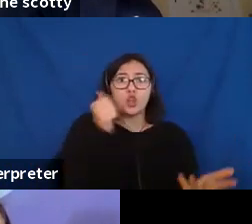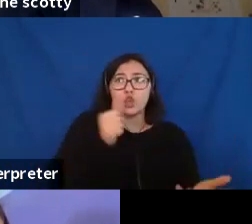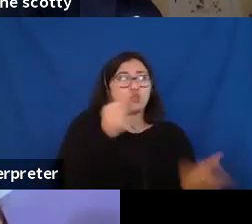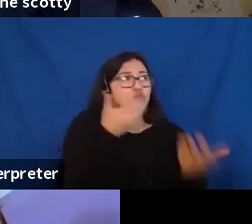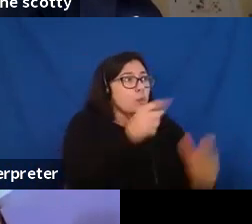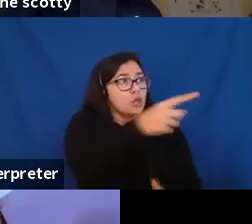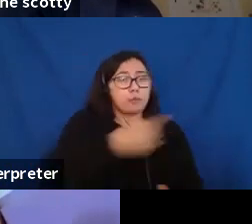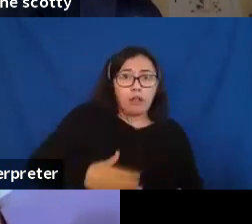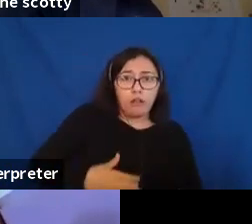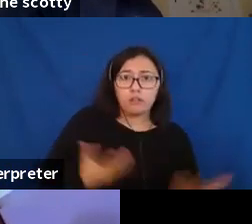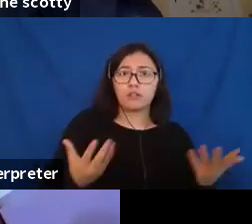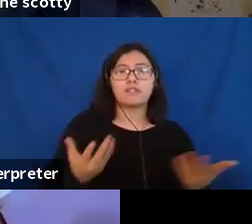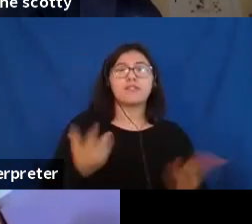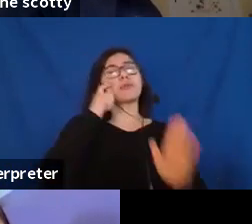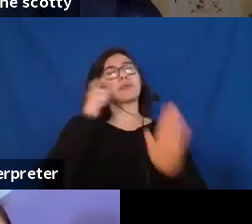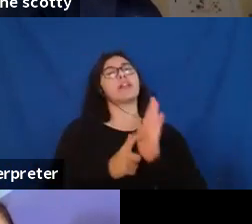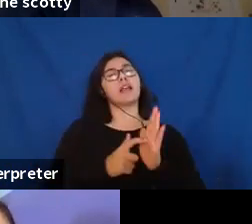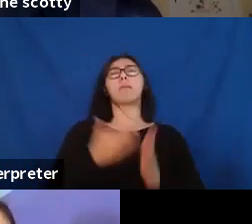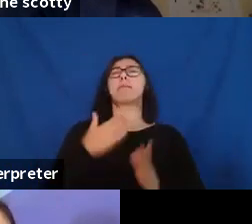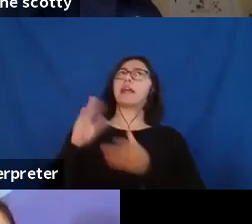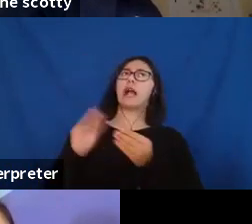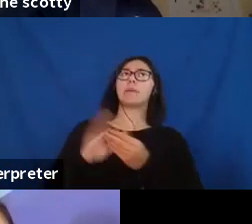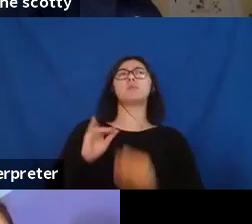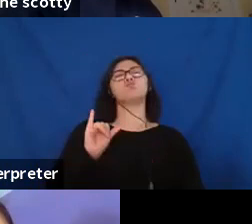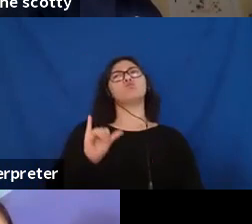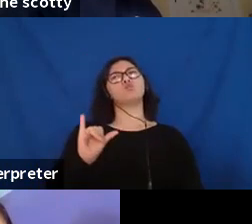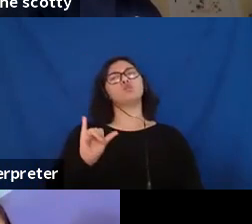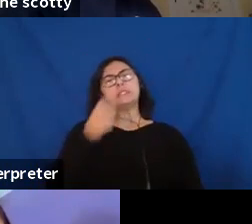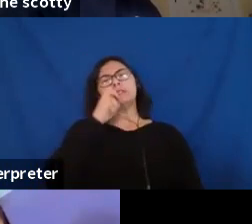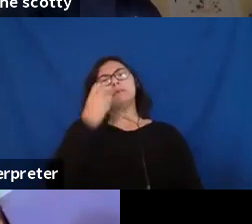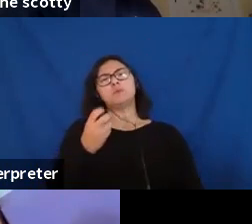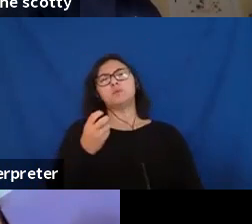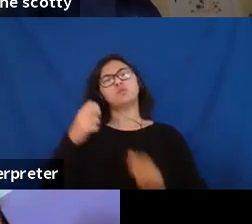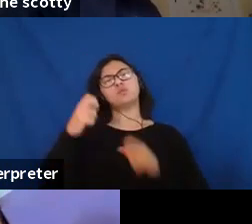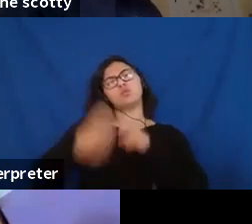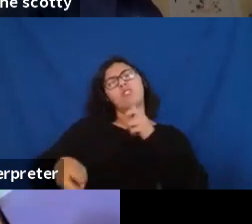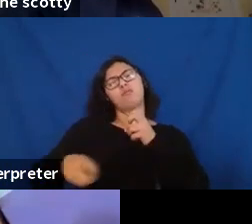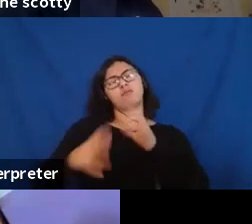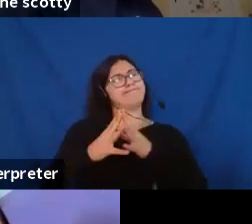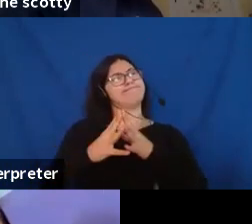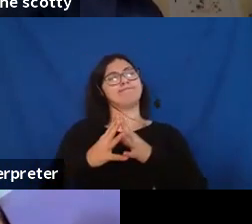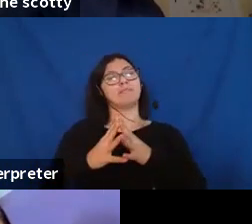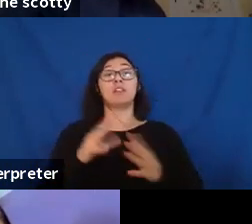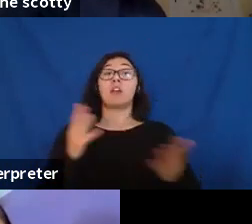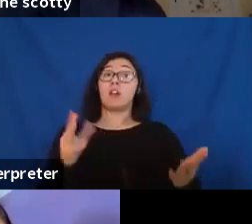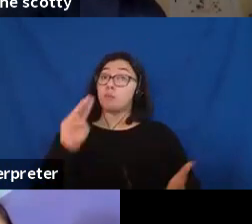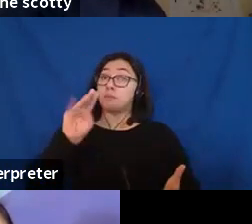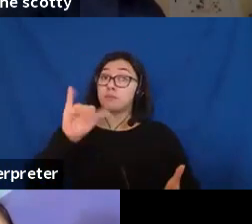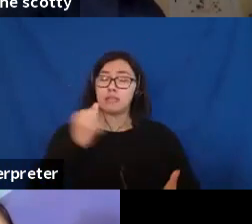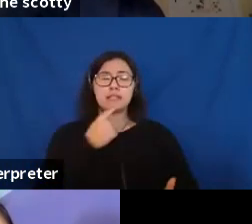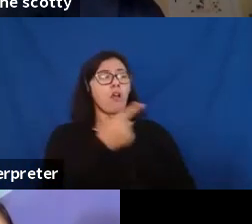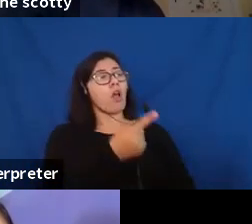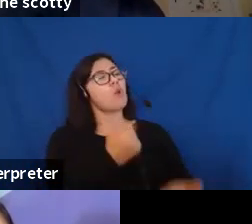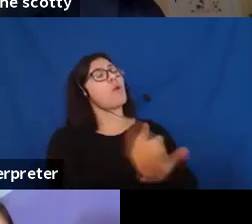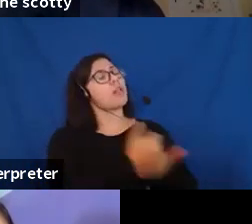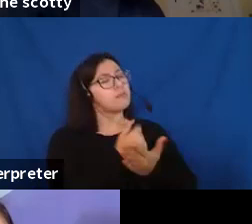right? But she's recognizing that her comment was harsh. So now Nia can come back and say, oh, okay, well, it helps me